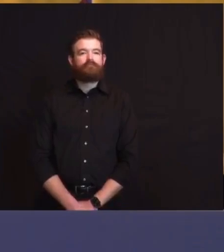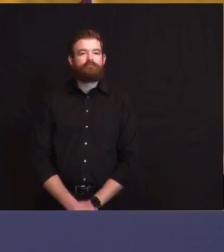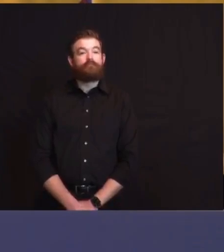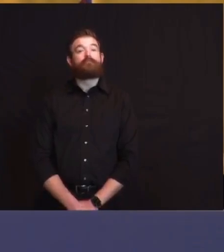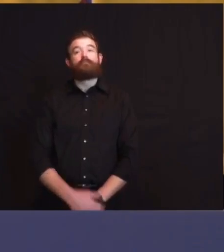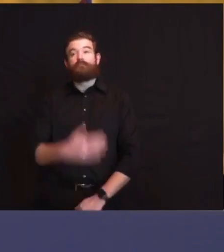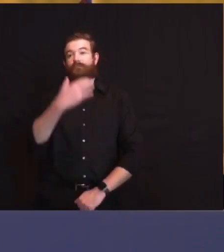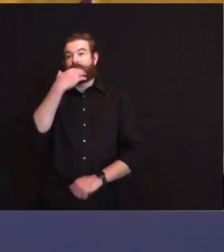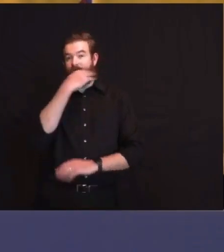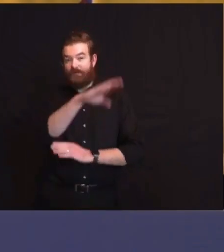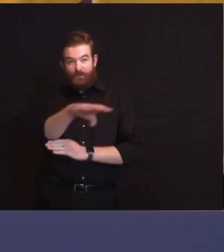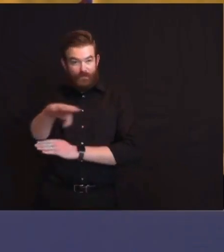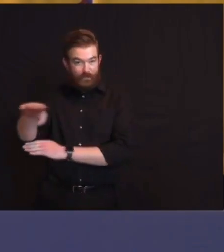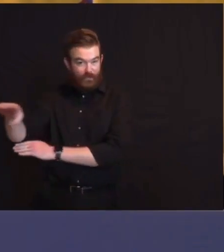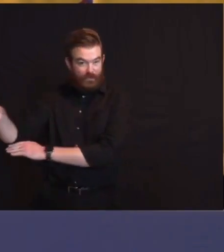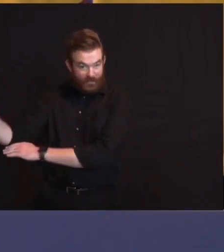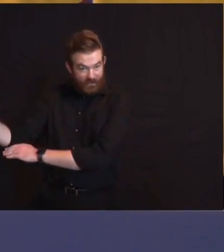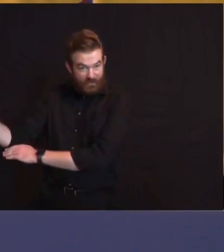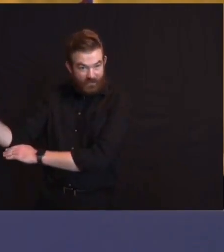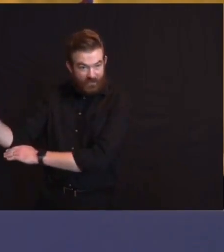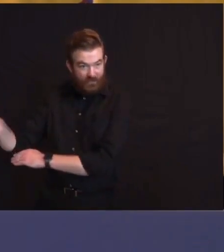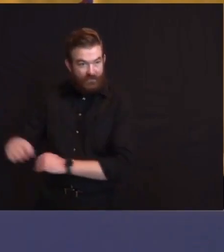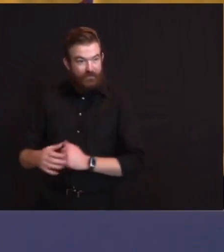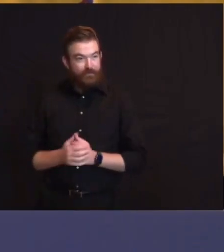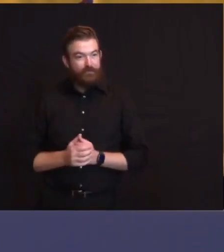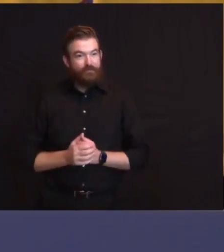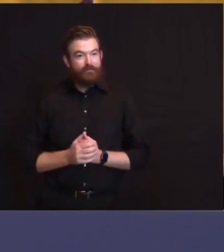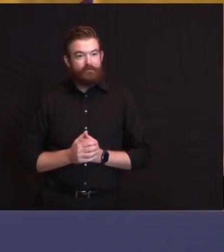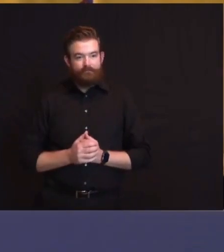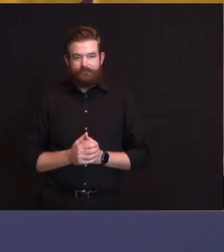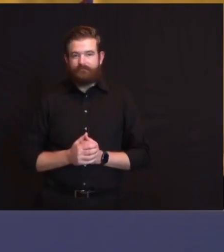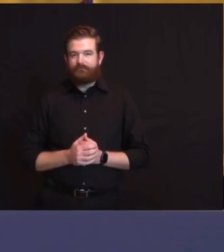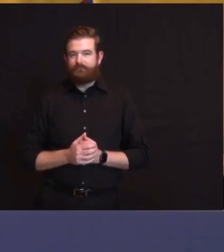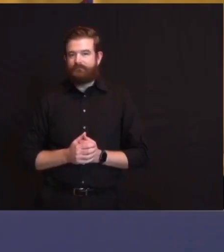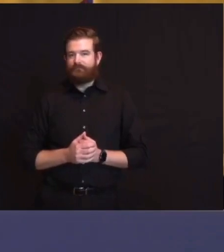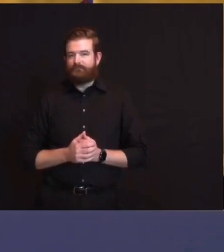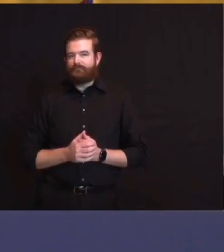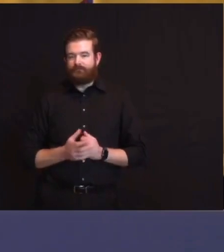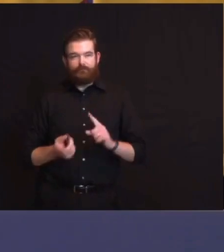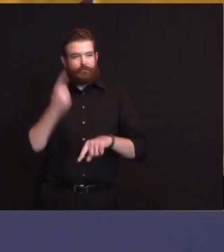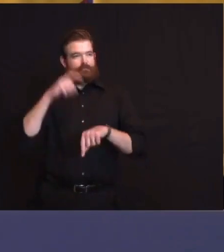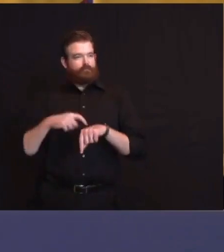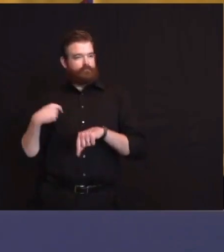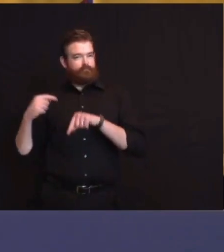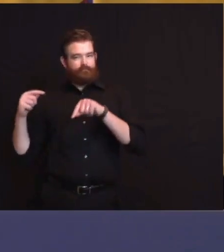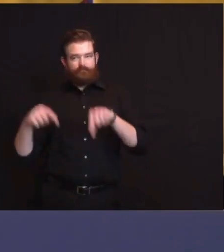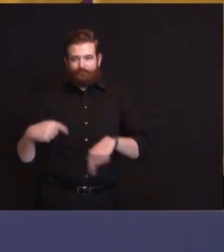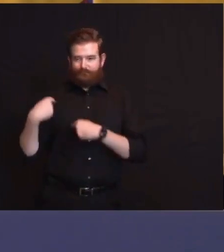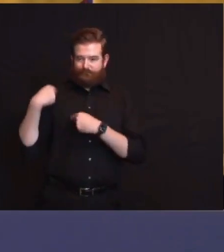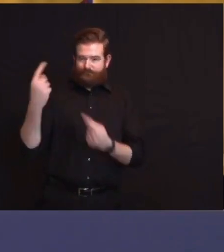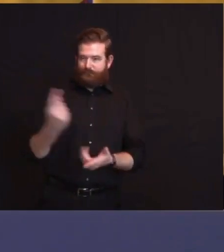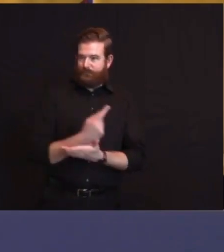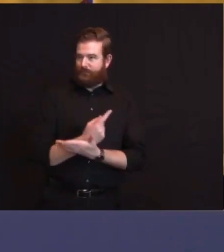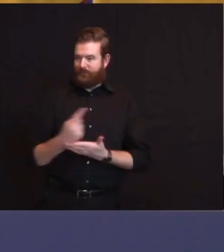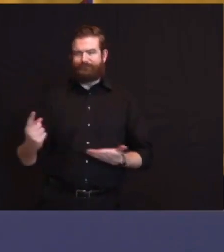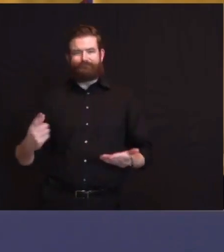Good afternoon, everyone. It feels good to be back with you for the first time in a week, which is a lifetime relative